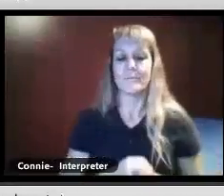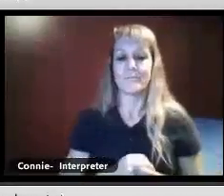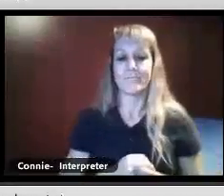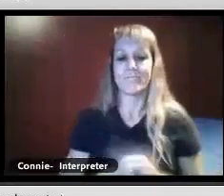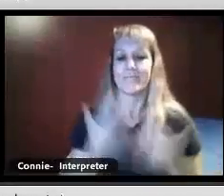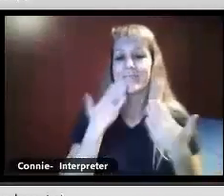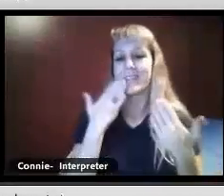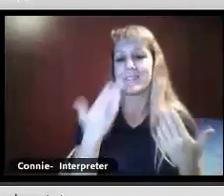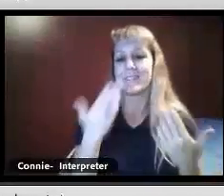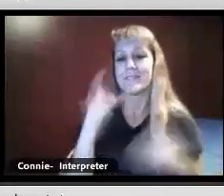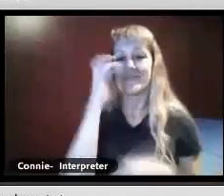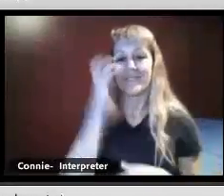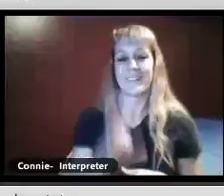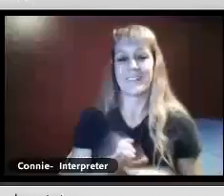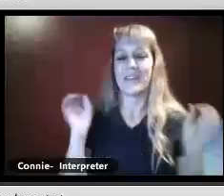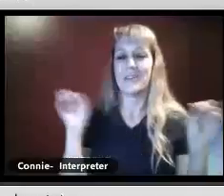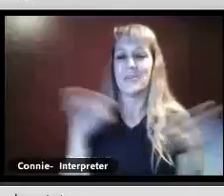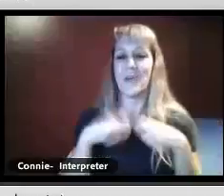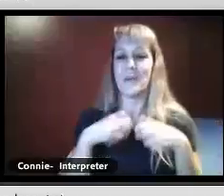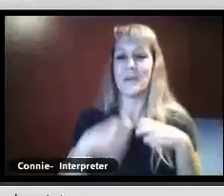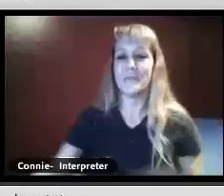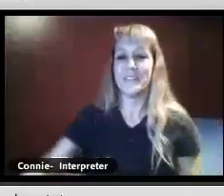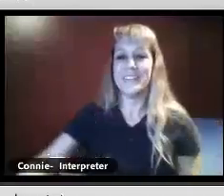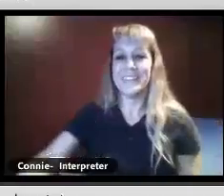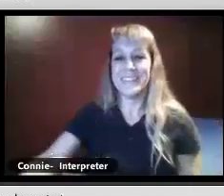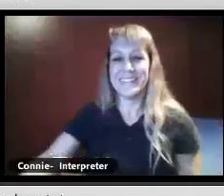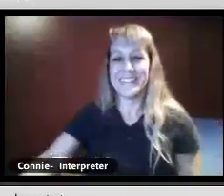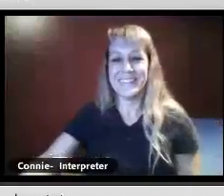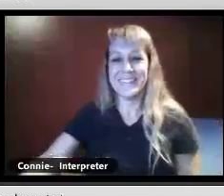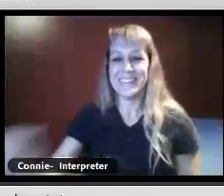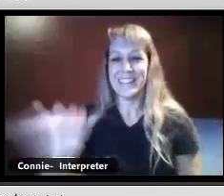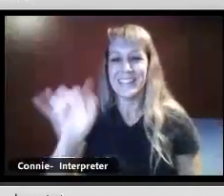Thank you. Thank you, Connie. Always nice to see you.